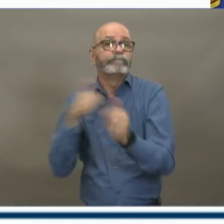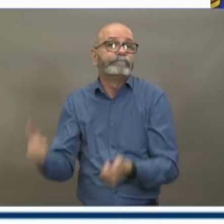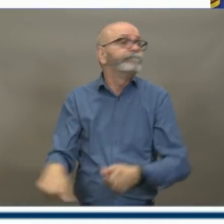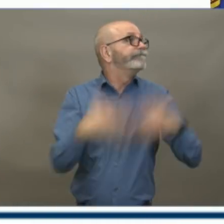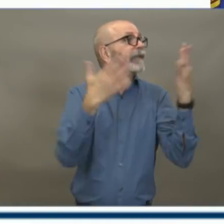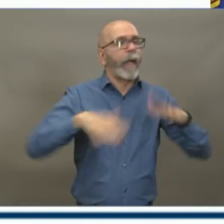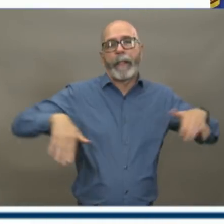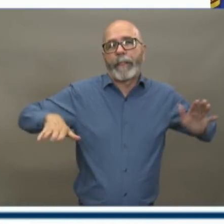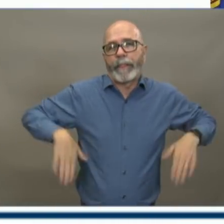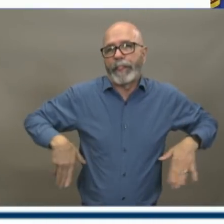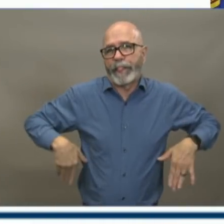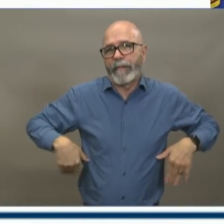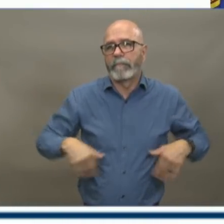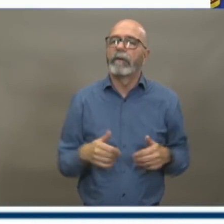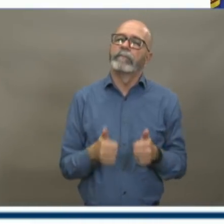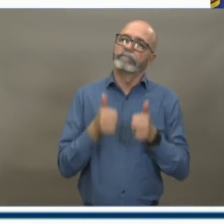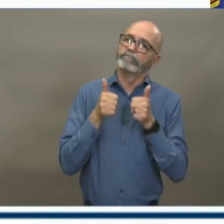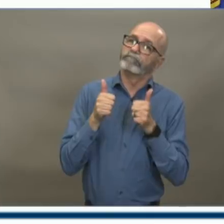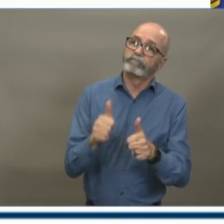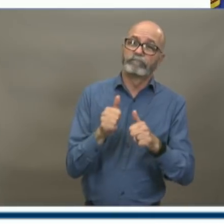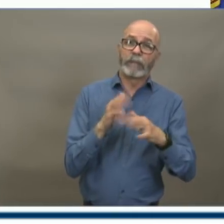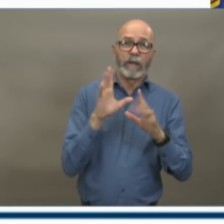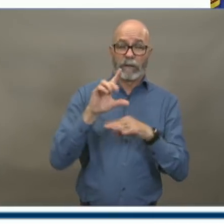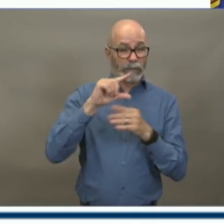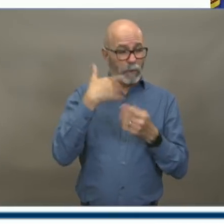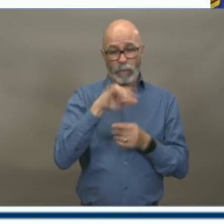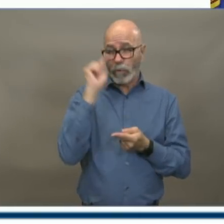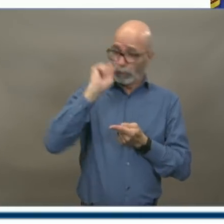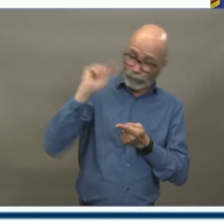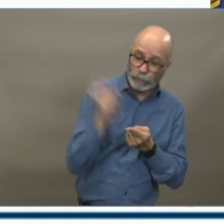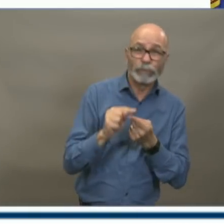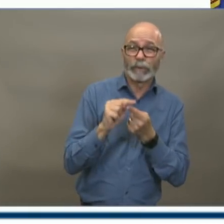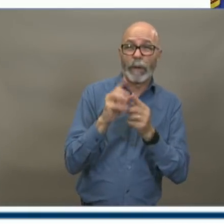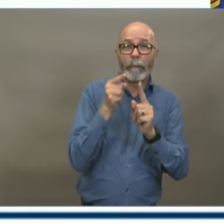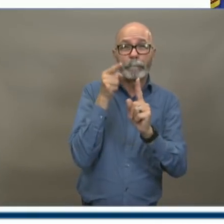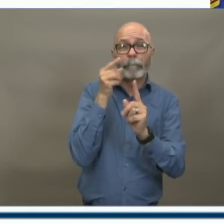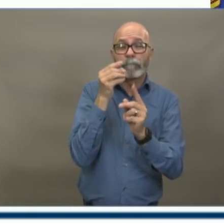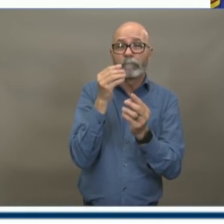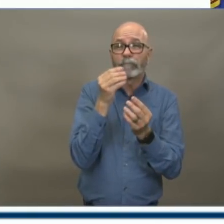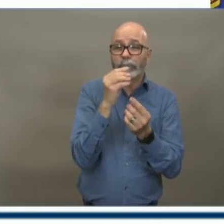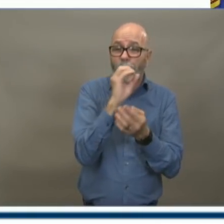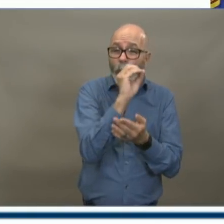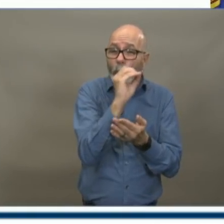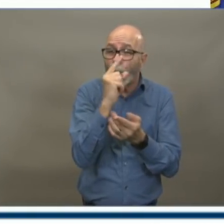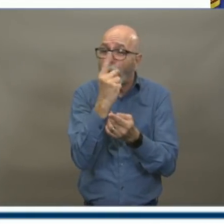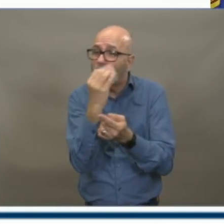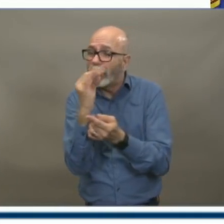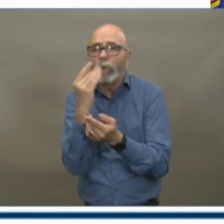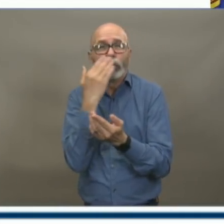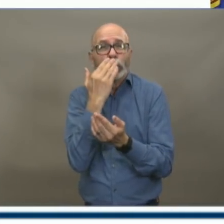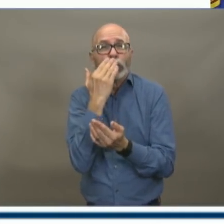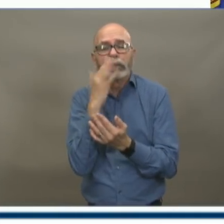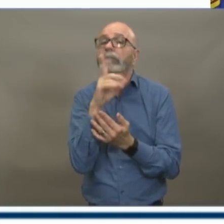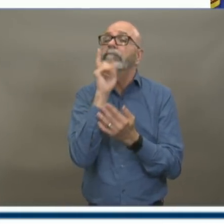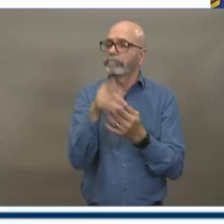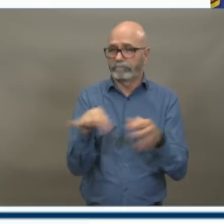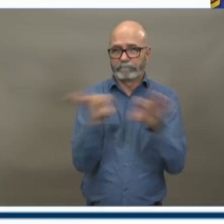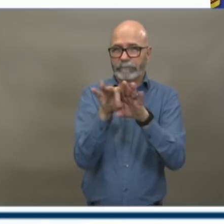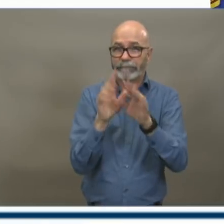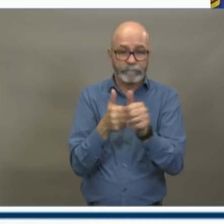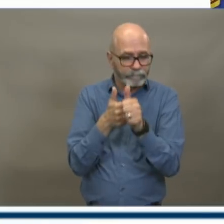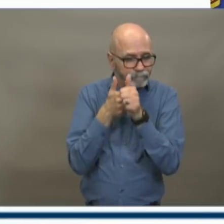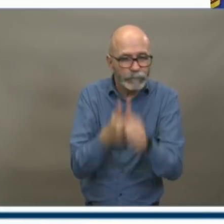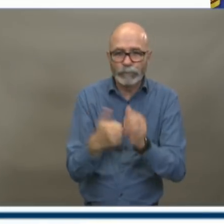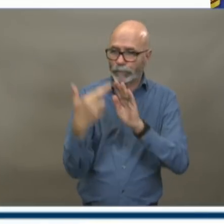no cases each day. This is great, but we must remain vigilant and comply with all the public health measures if we want